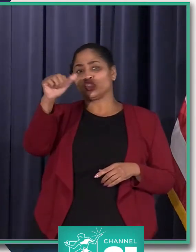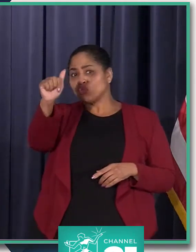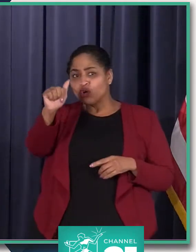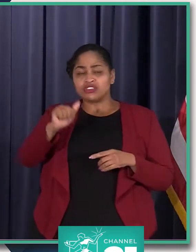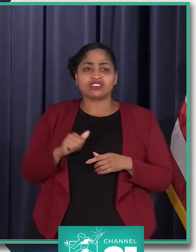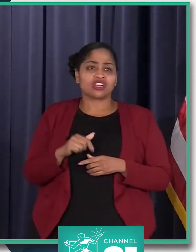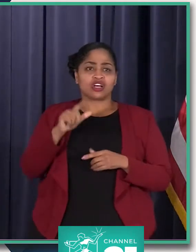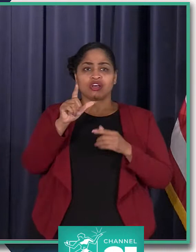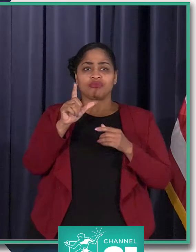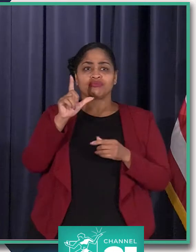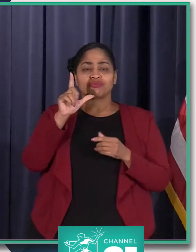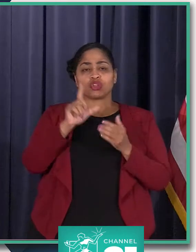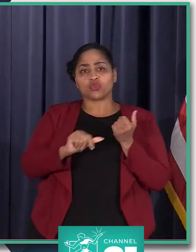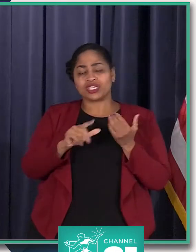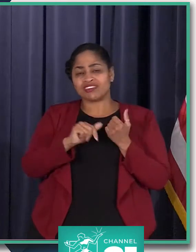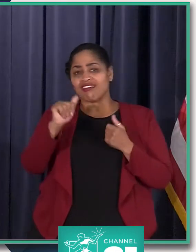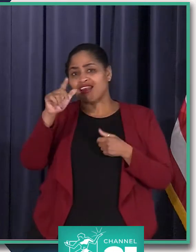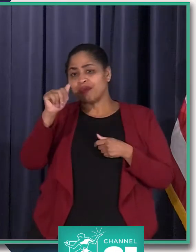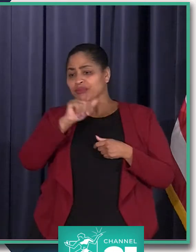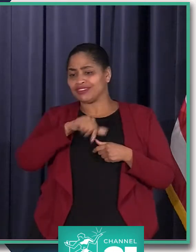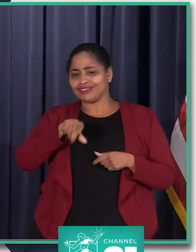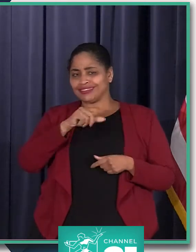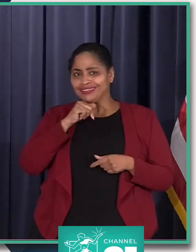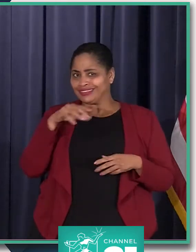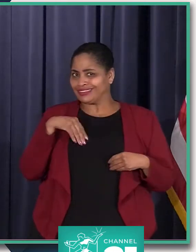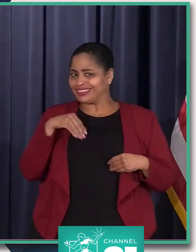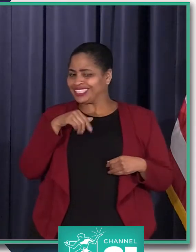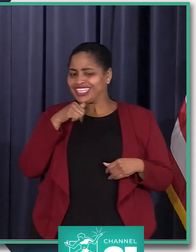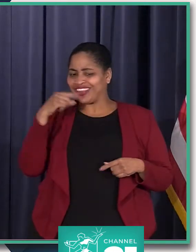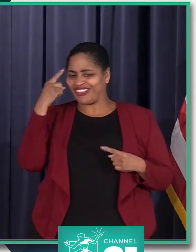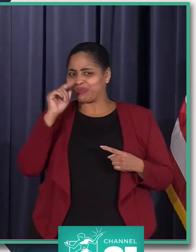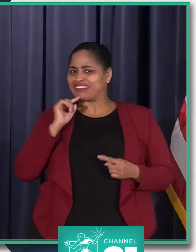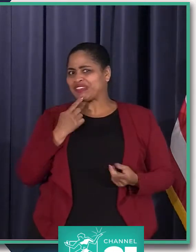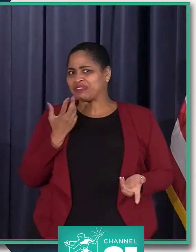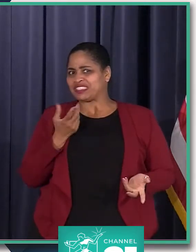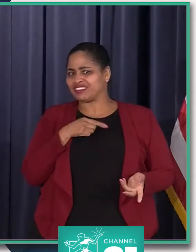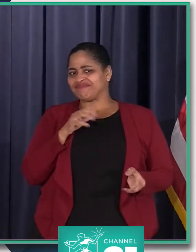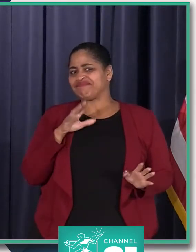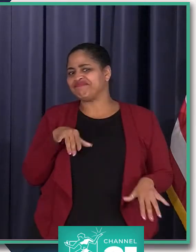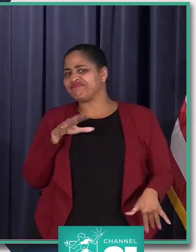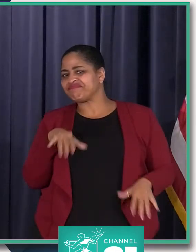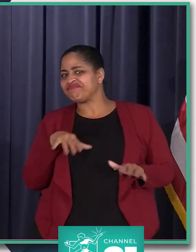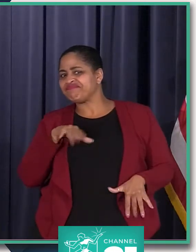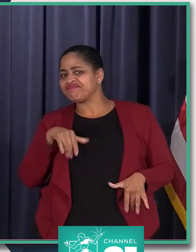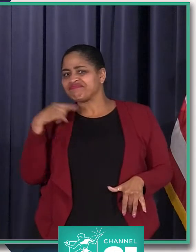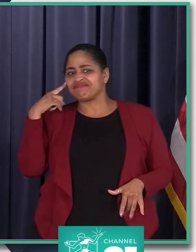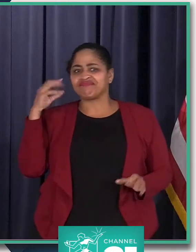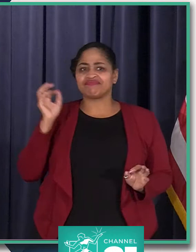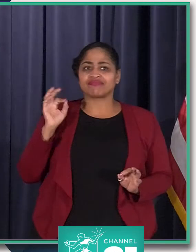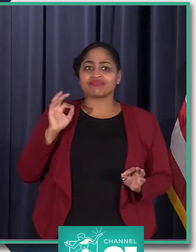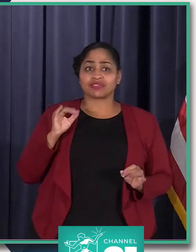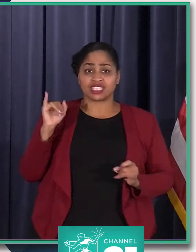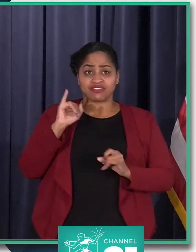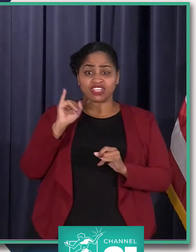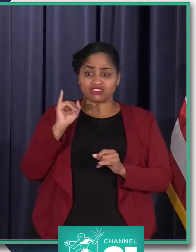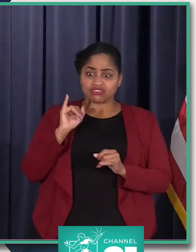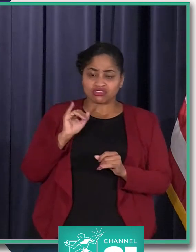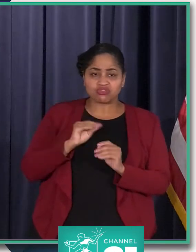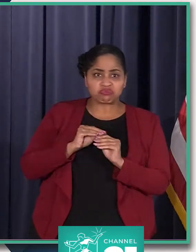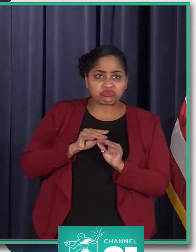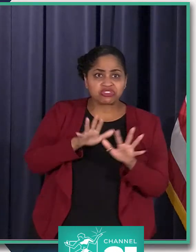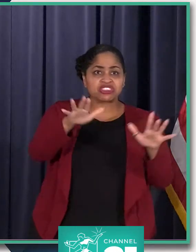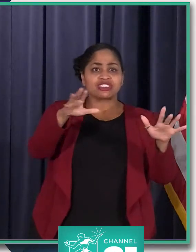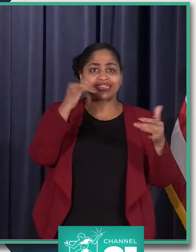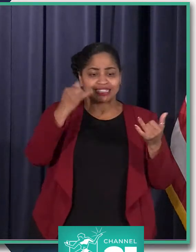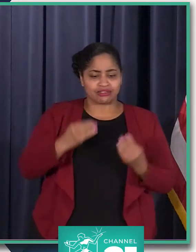Georgia, Louisiana, Alabama, they didn't take this thing seriously. And the infections spread, and they are spreading now up